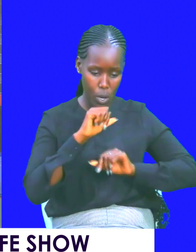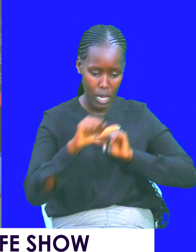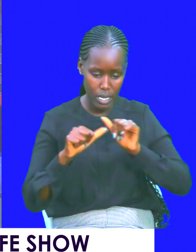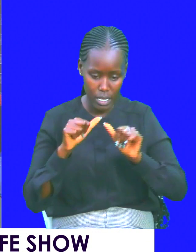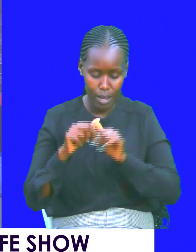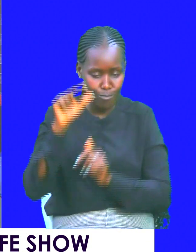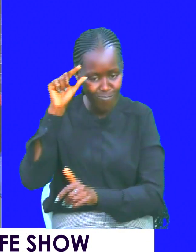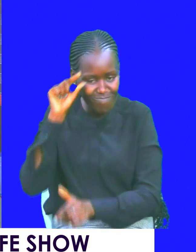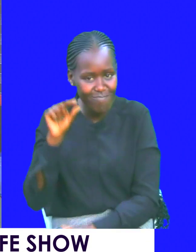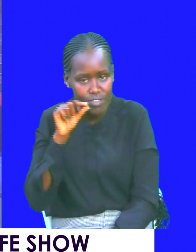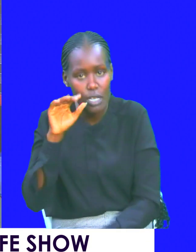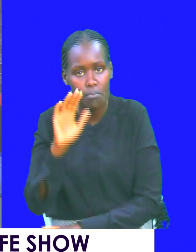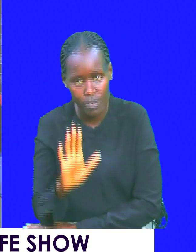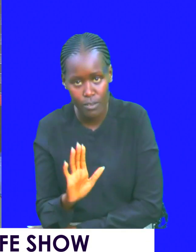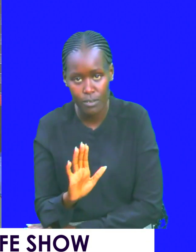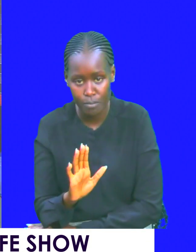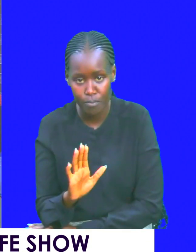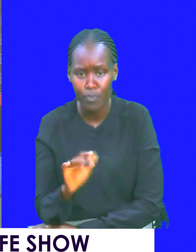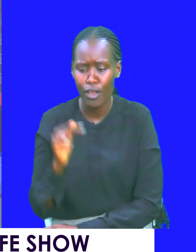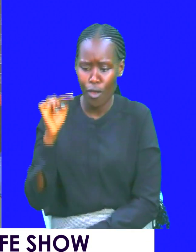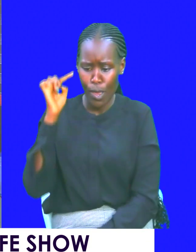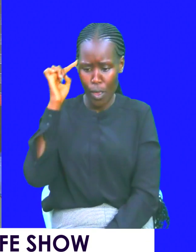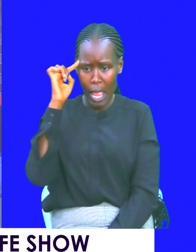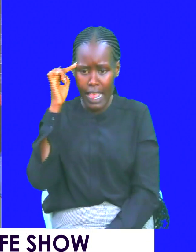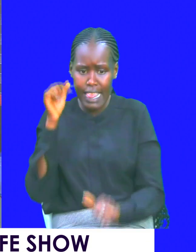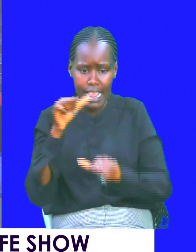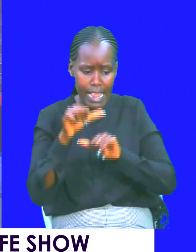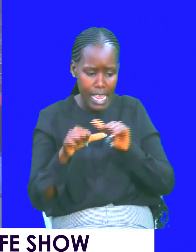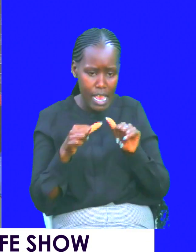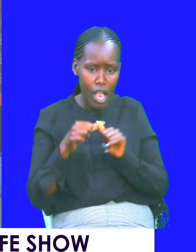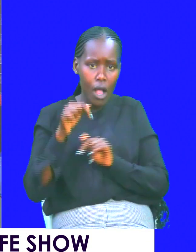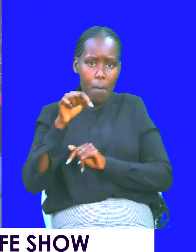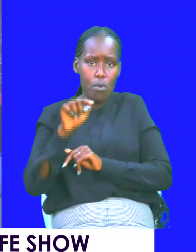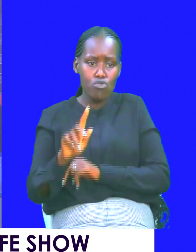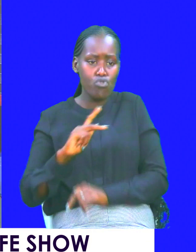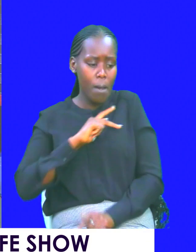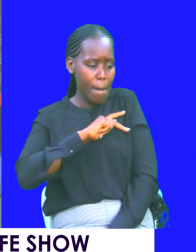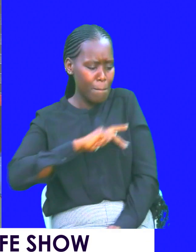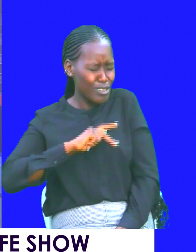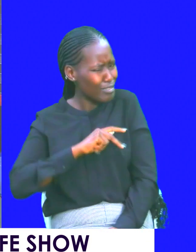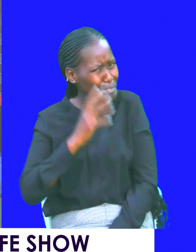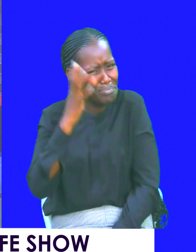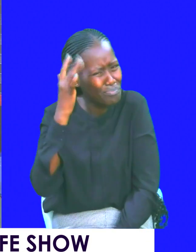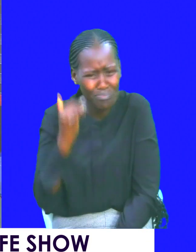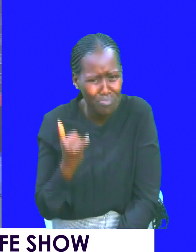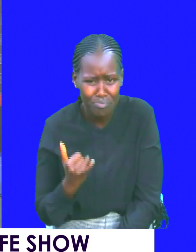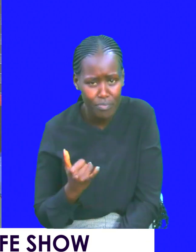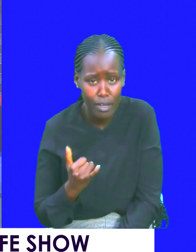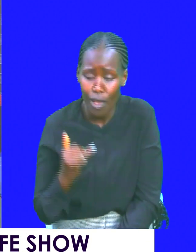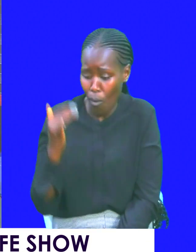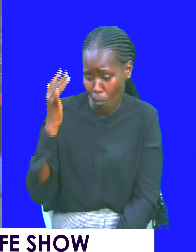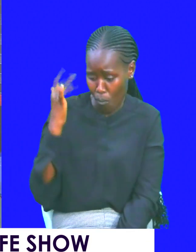your gender, you need to think about your personality. Why? Your